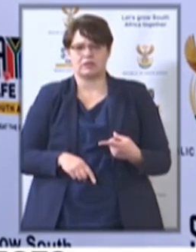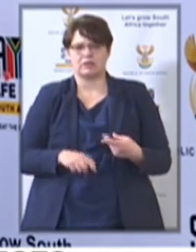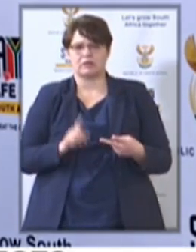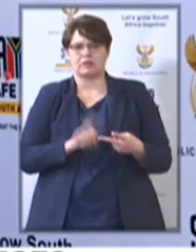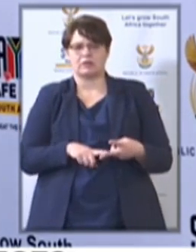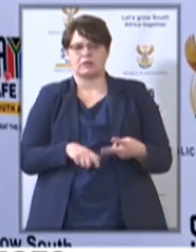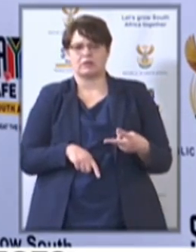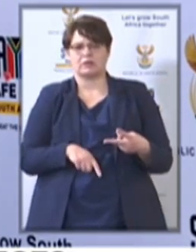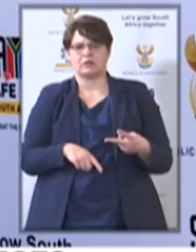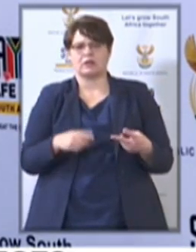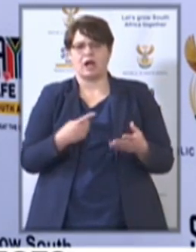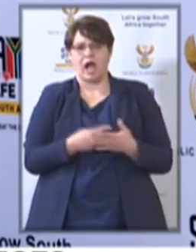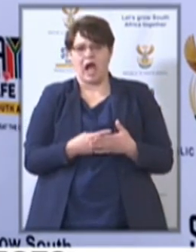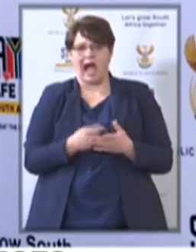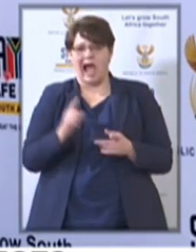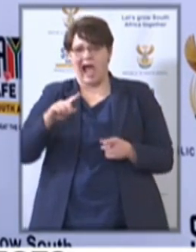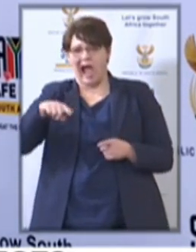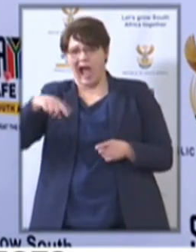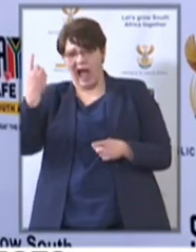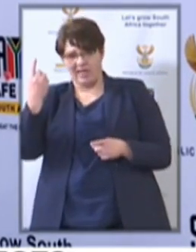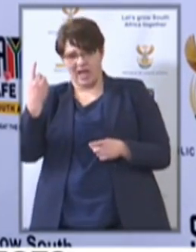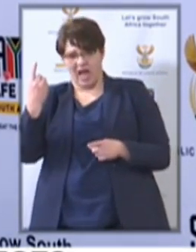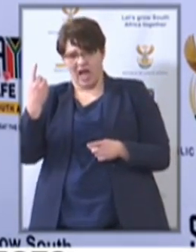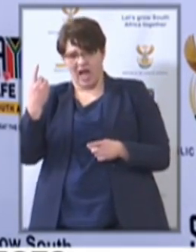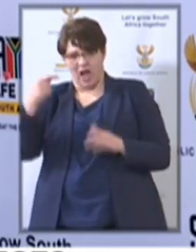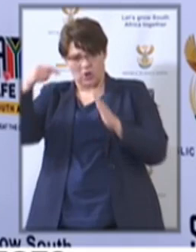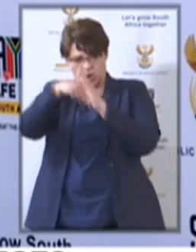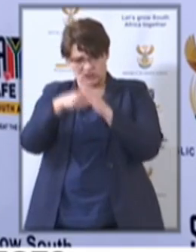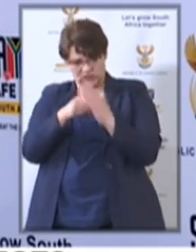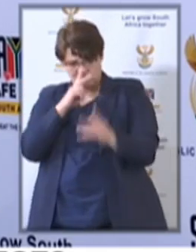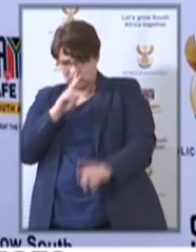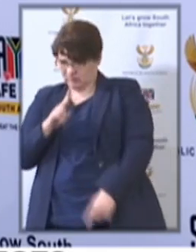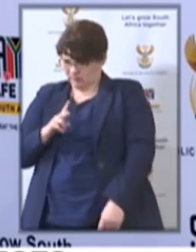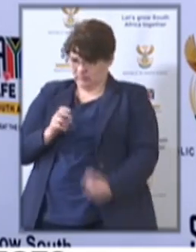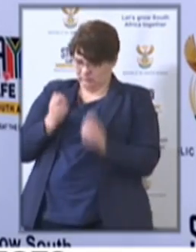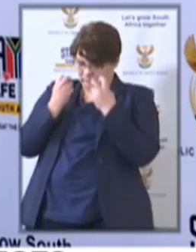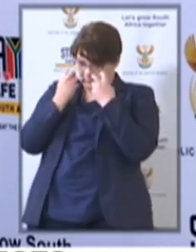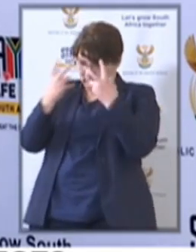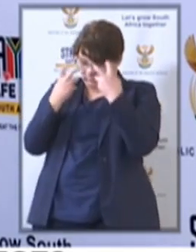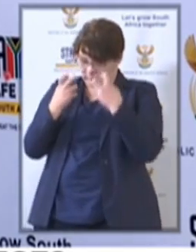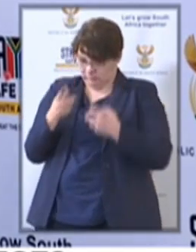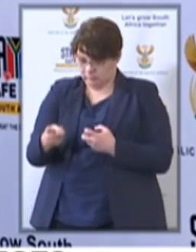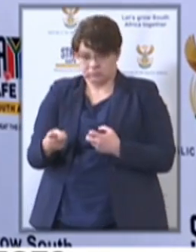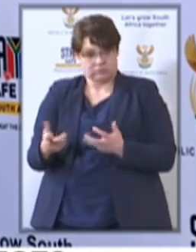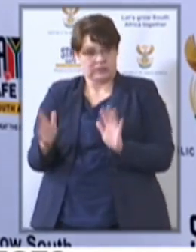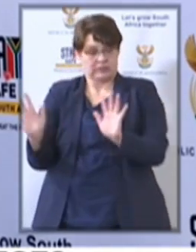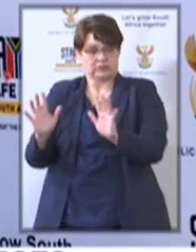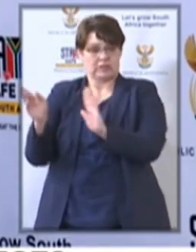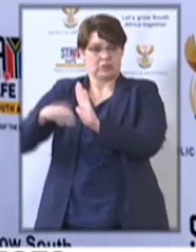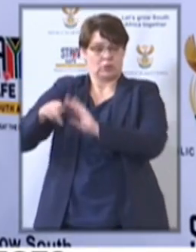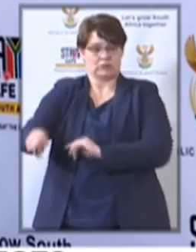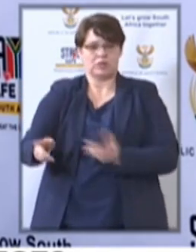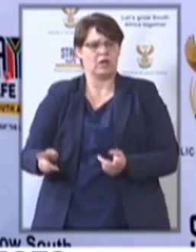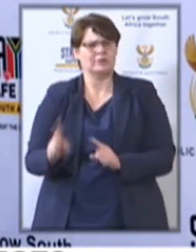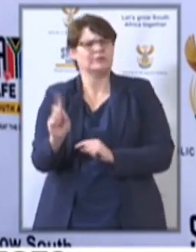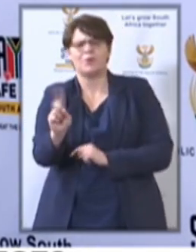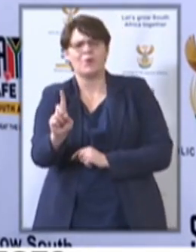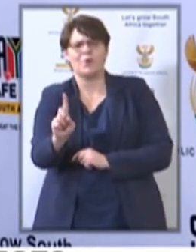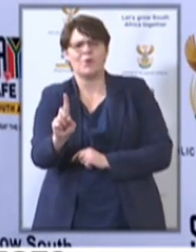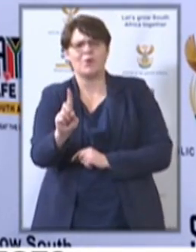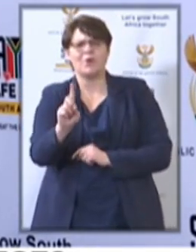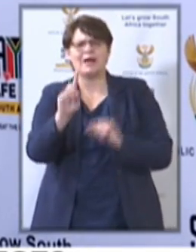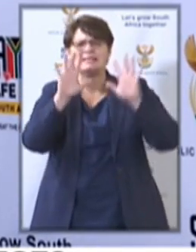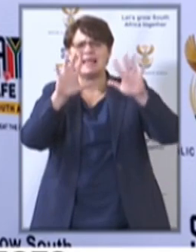and even disturbing undesirable content. I just want to emphasize once more, this